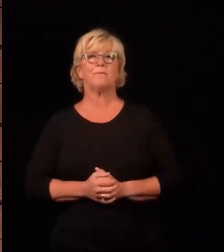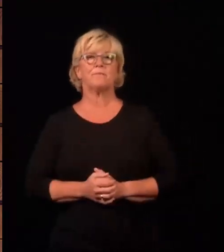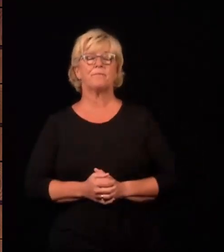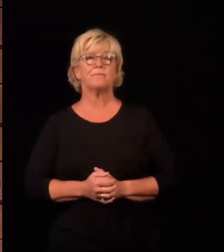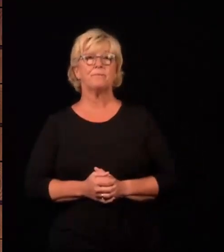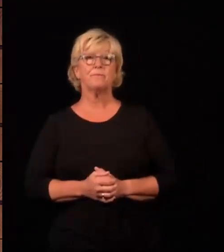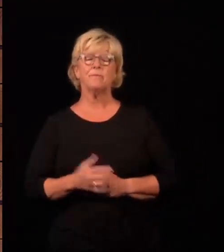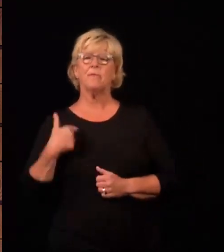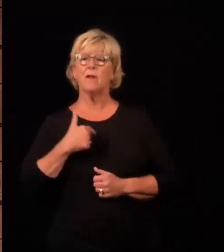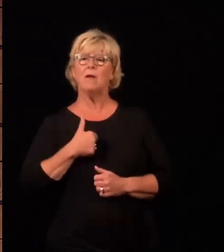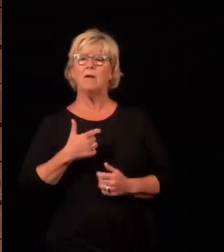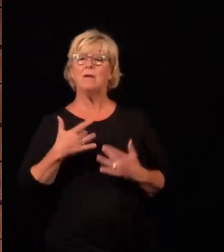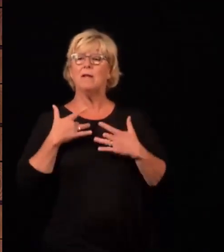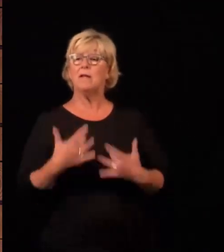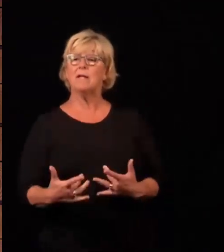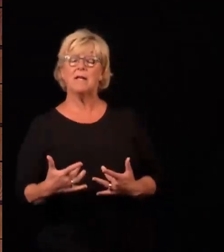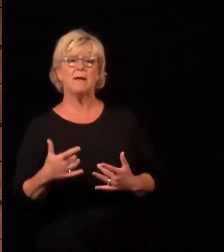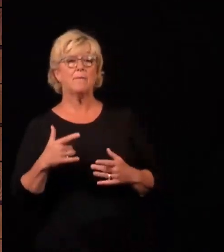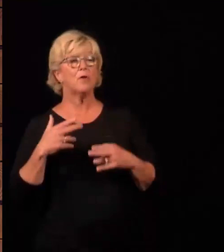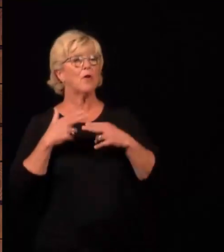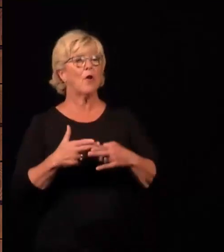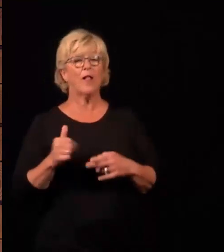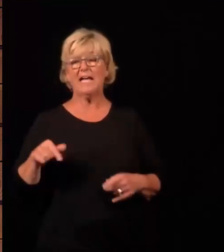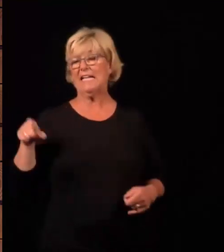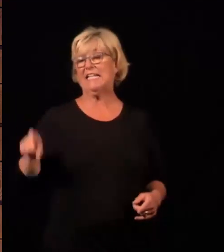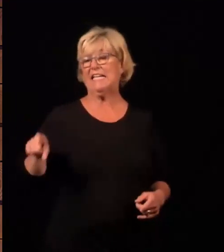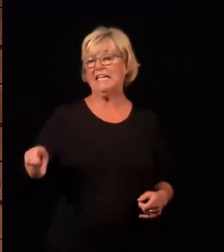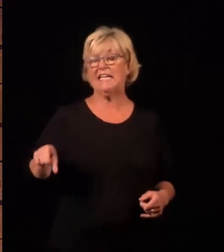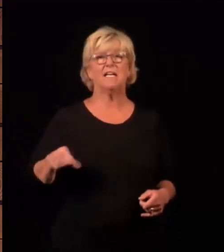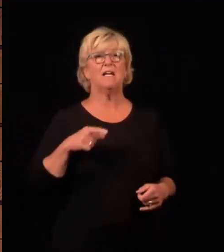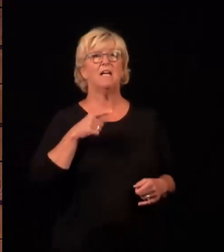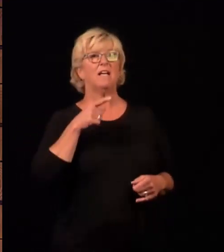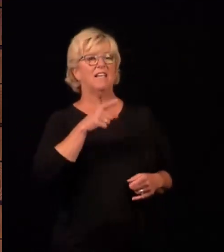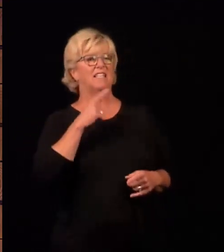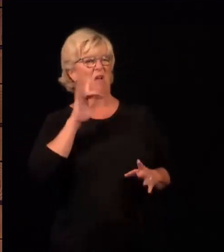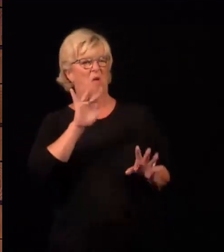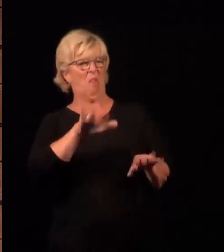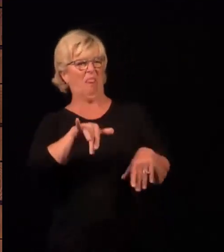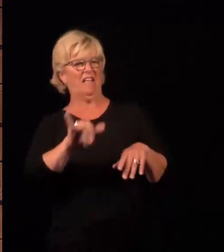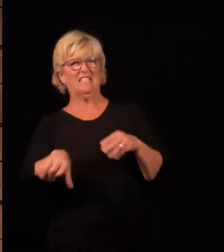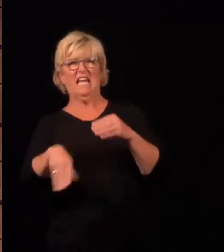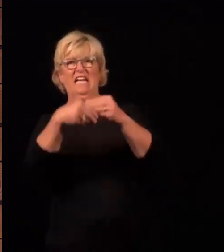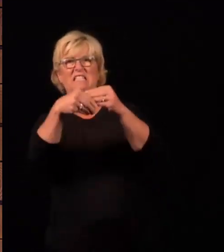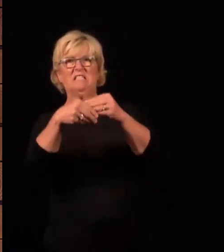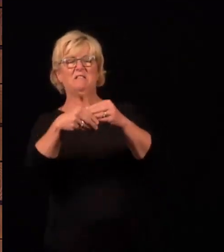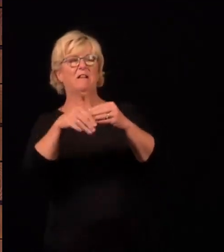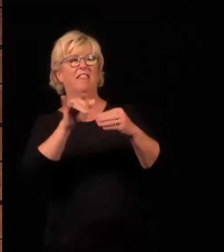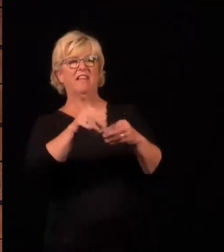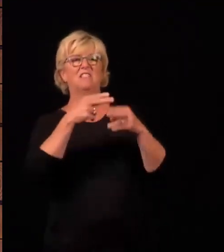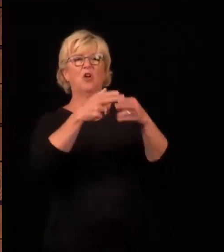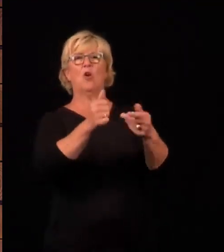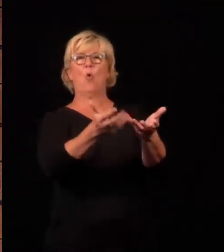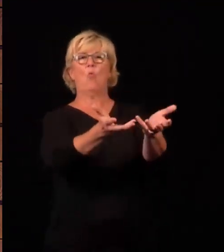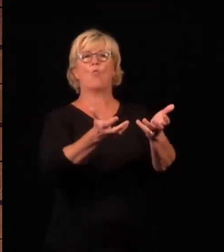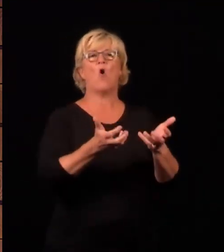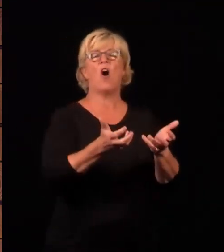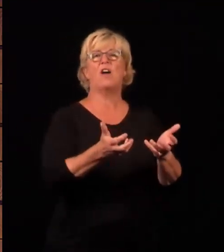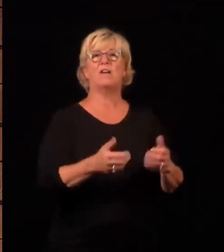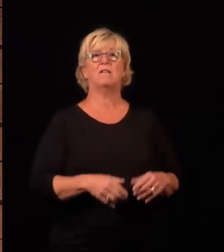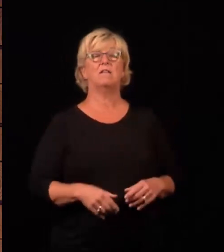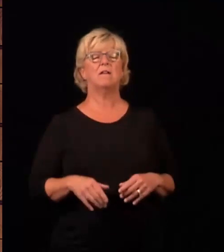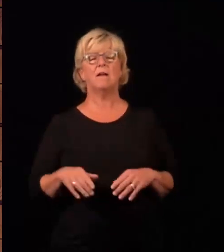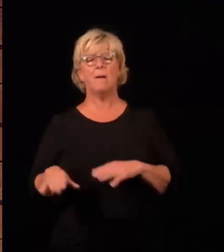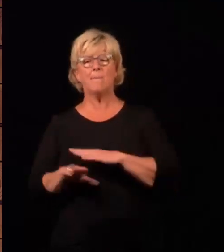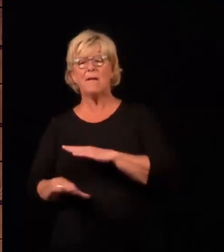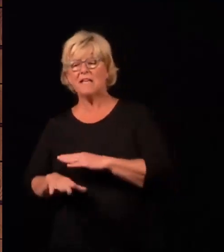What we're tempted to call need, he sees as extra, as want. His basic